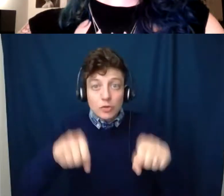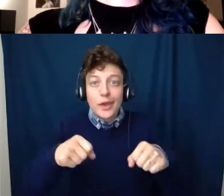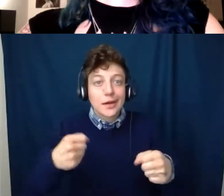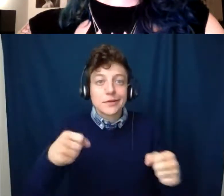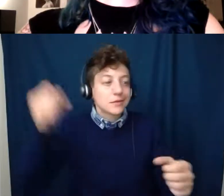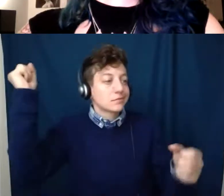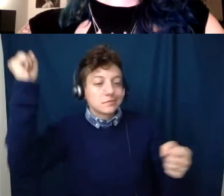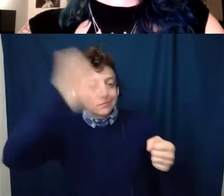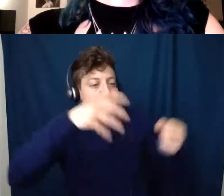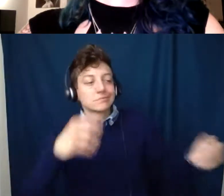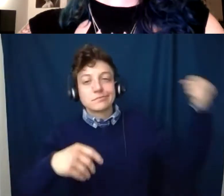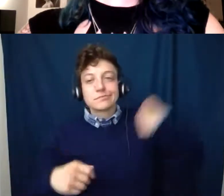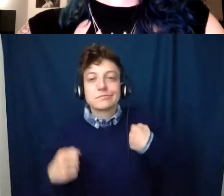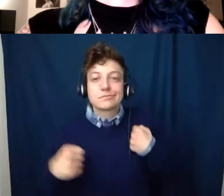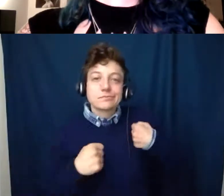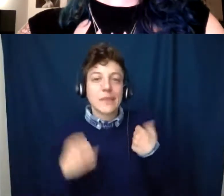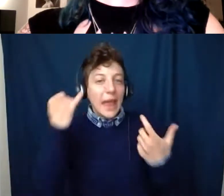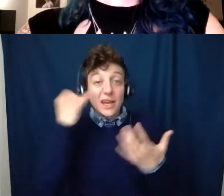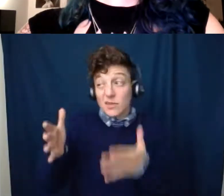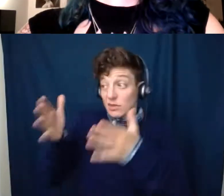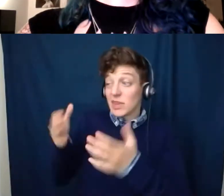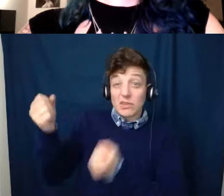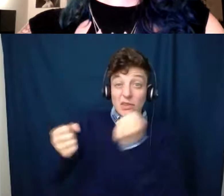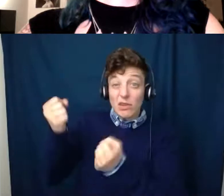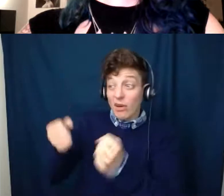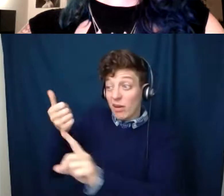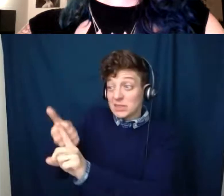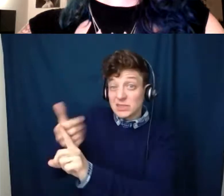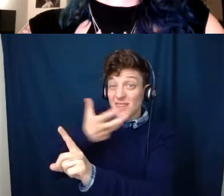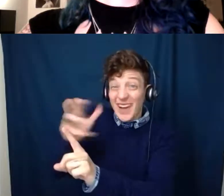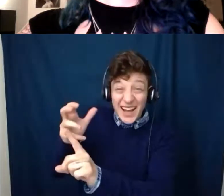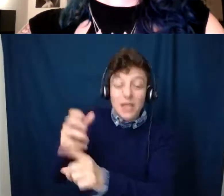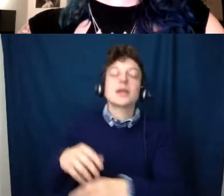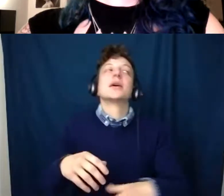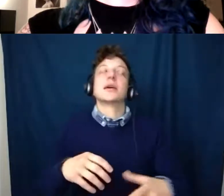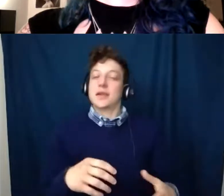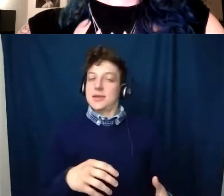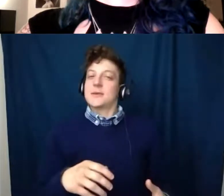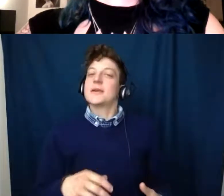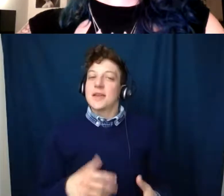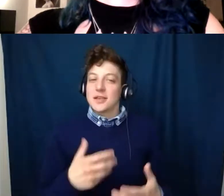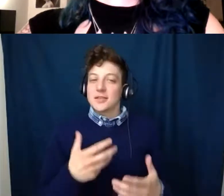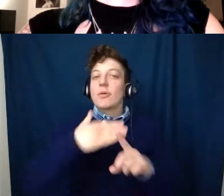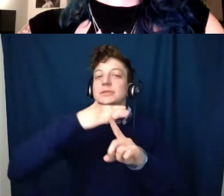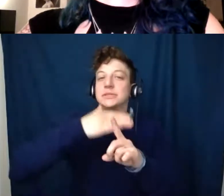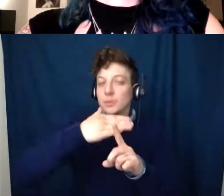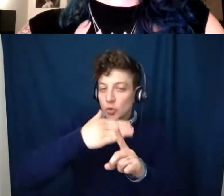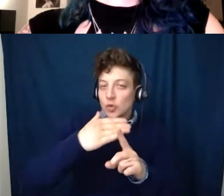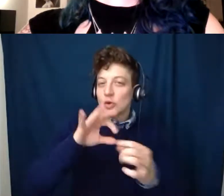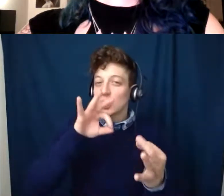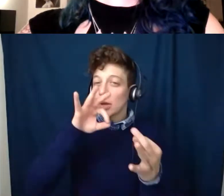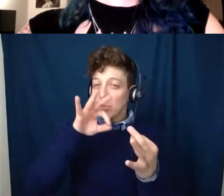it's in a hot car for a while, that's okay. Like, yeah, that's a good question. So temperature, actually, it is ideal to like have it fairly